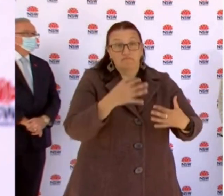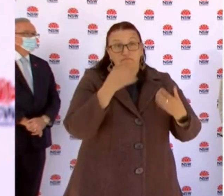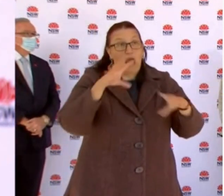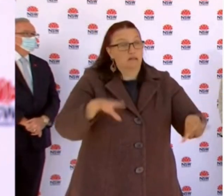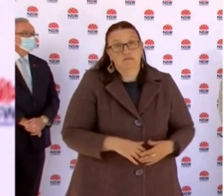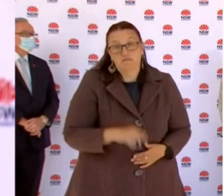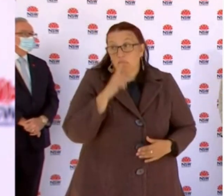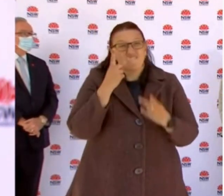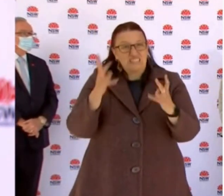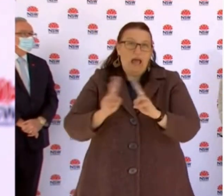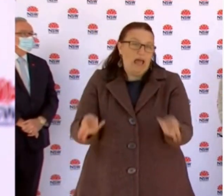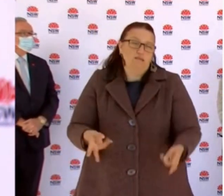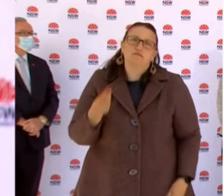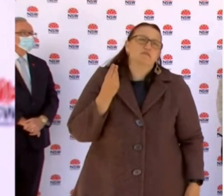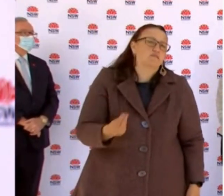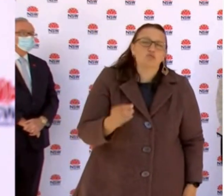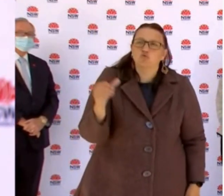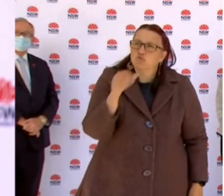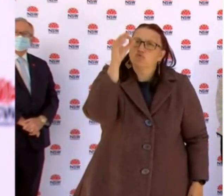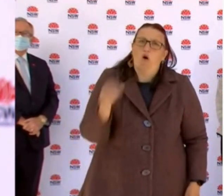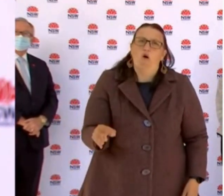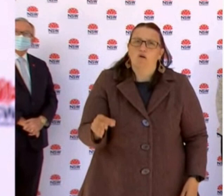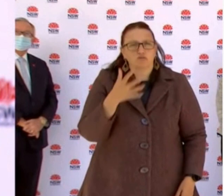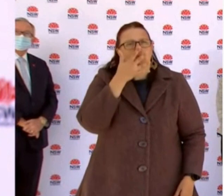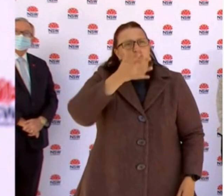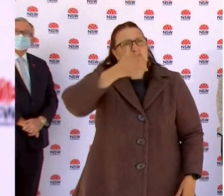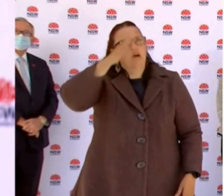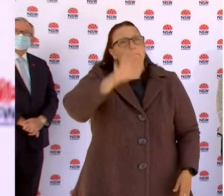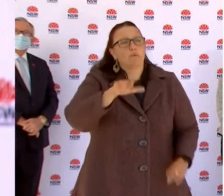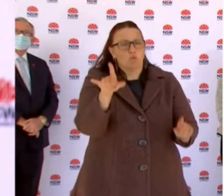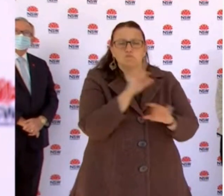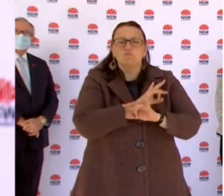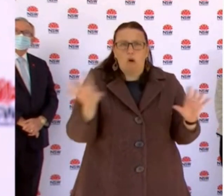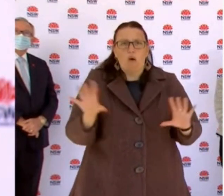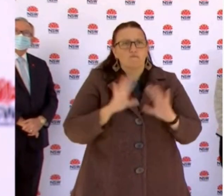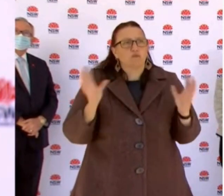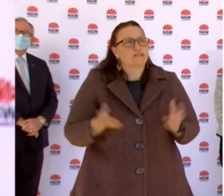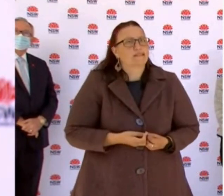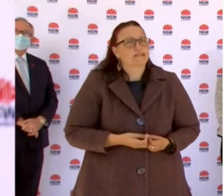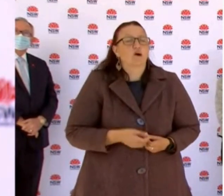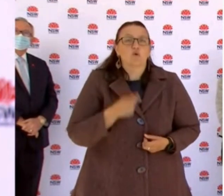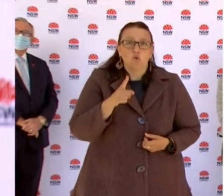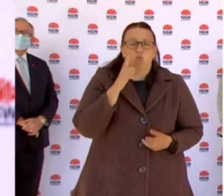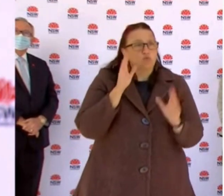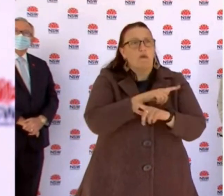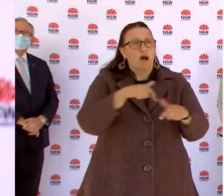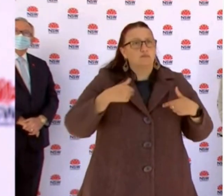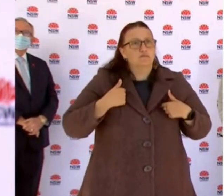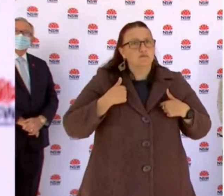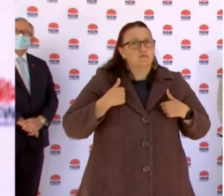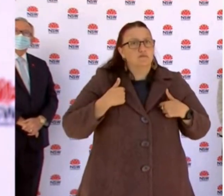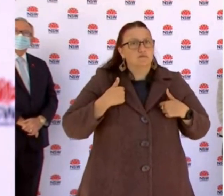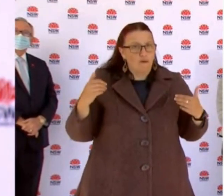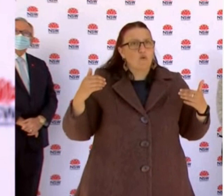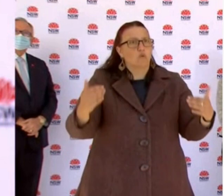going to each other's houses when they shouldn't. Please do not do that. It is jeopardising everybody's ability to move forward. Can I just